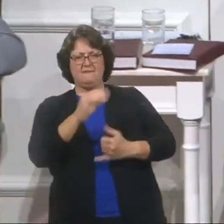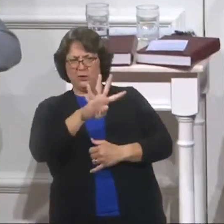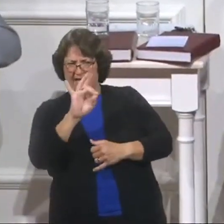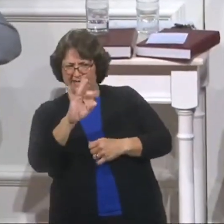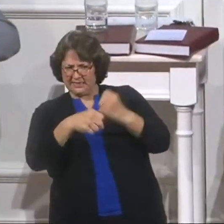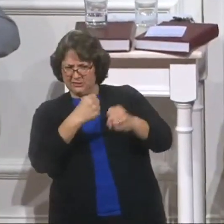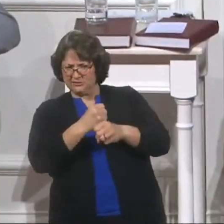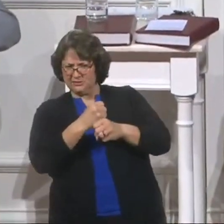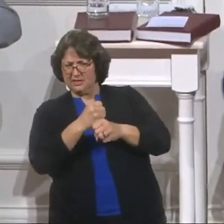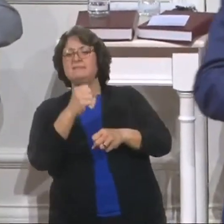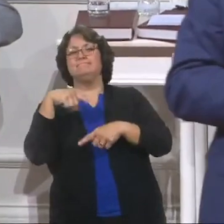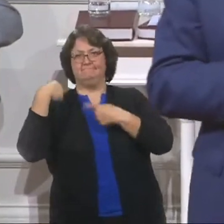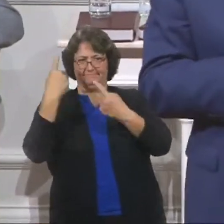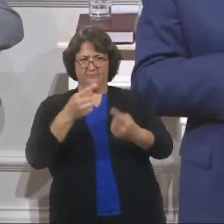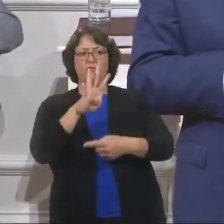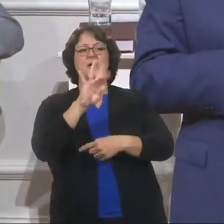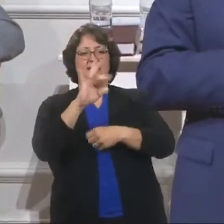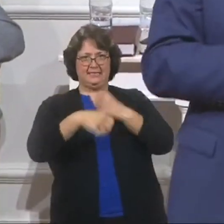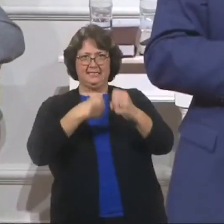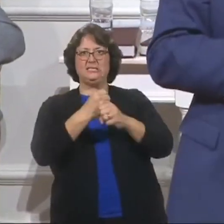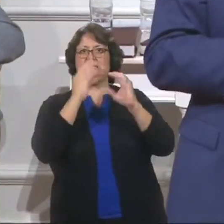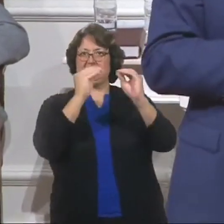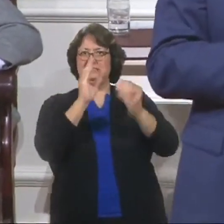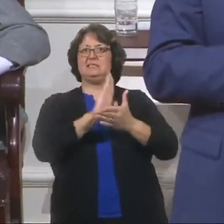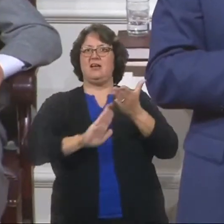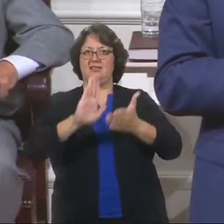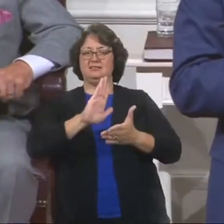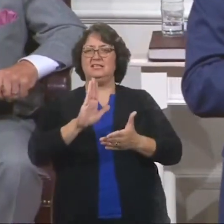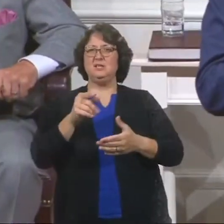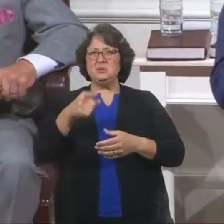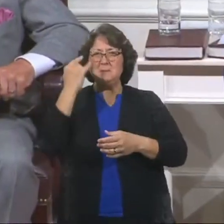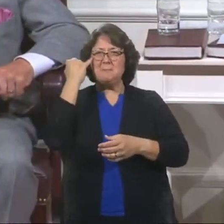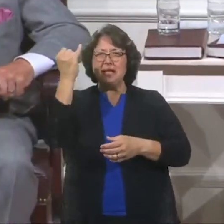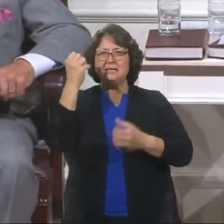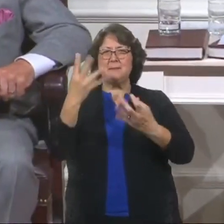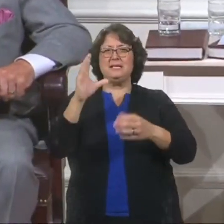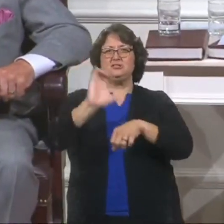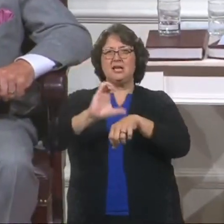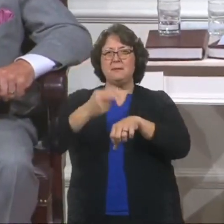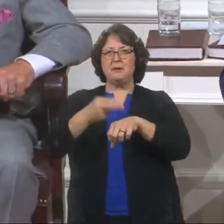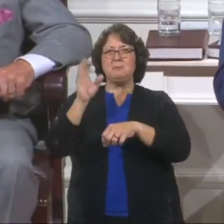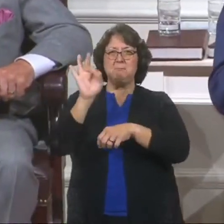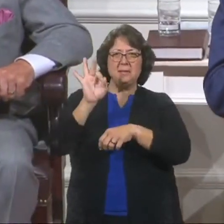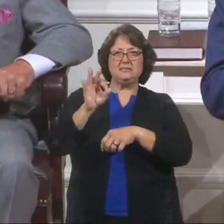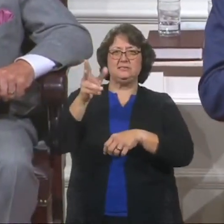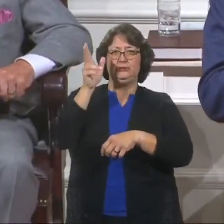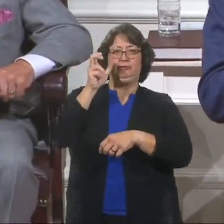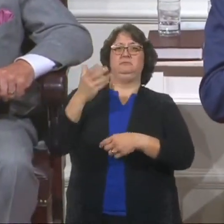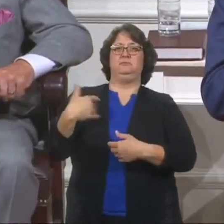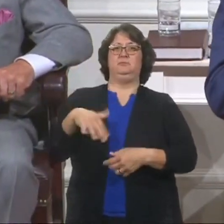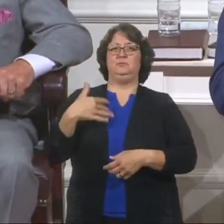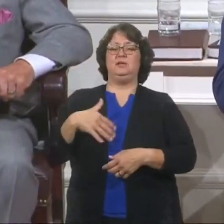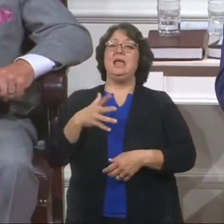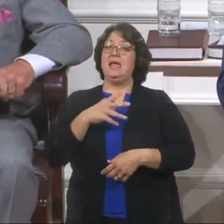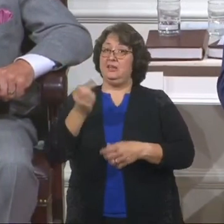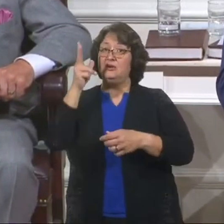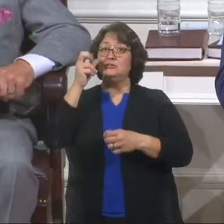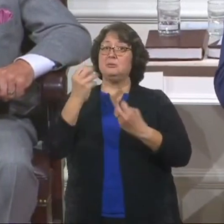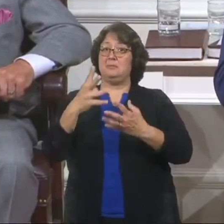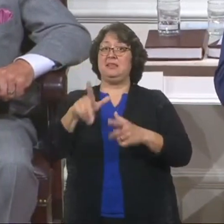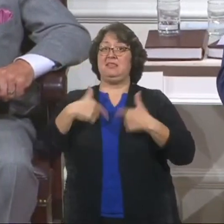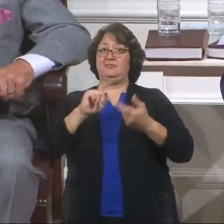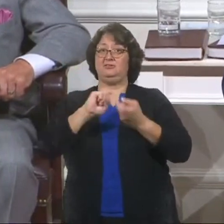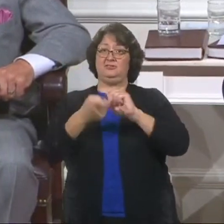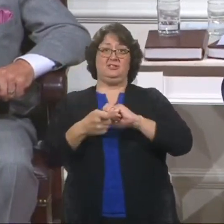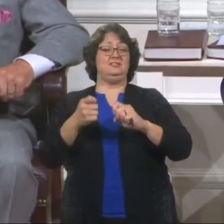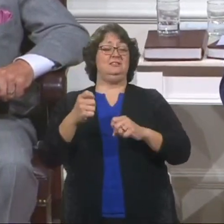years? 48 years. Can you imagine how many chapel messages he's listened? He's heard so many life-changing messages, I didn't even know his